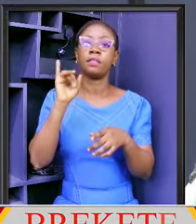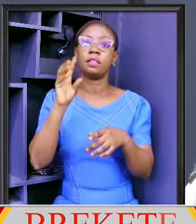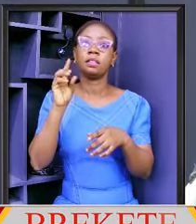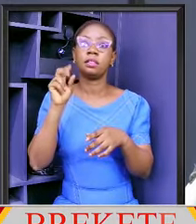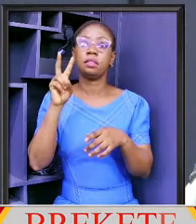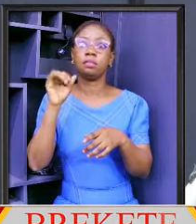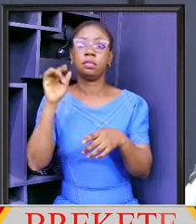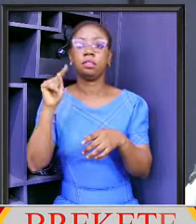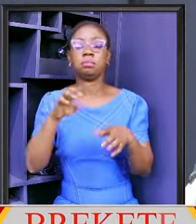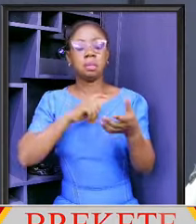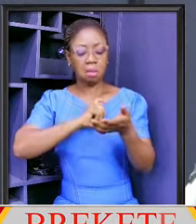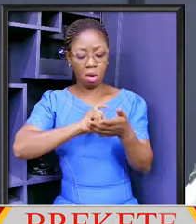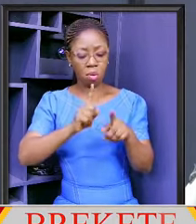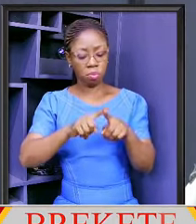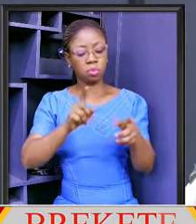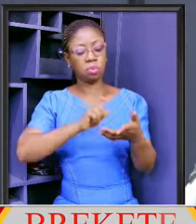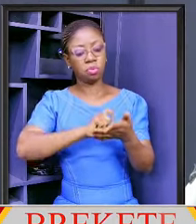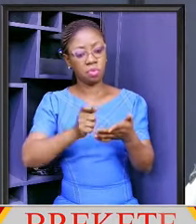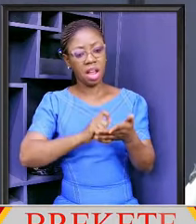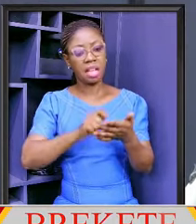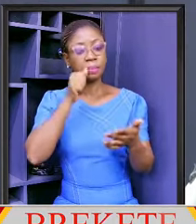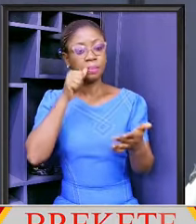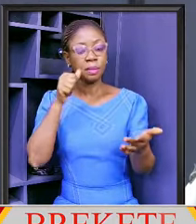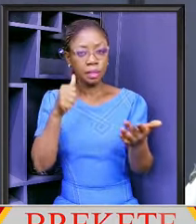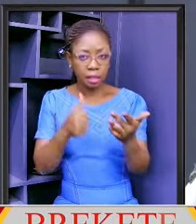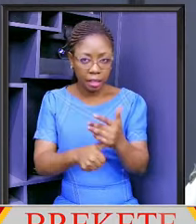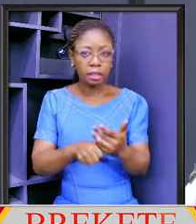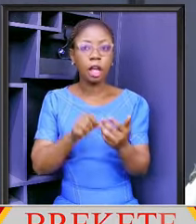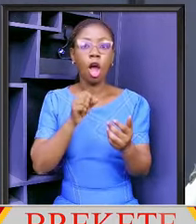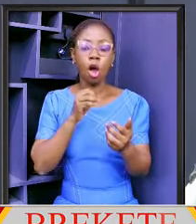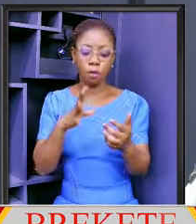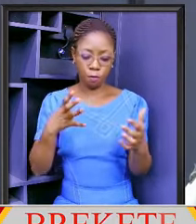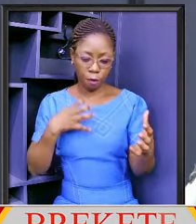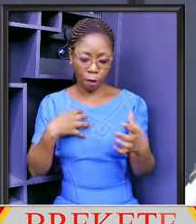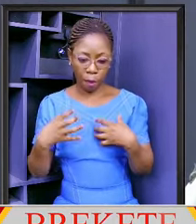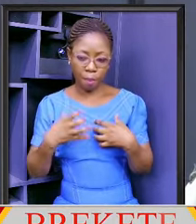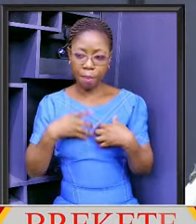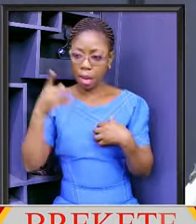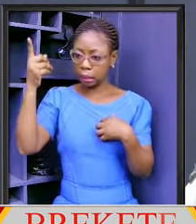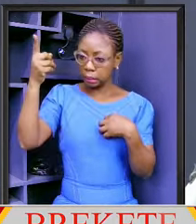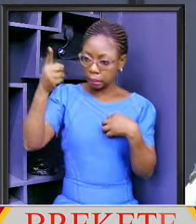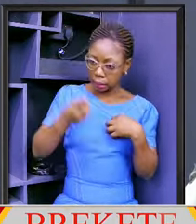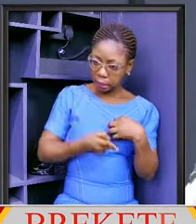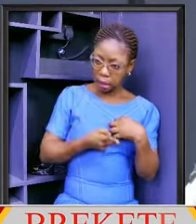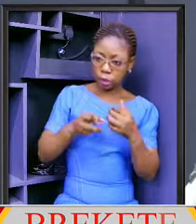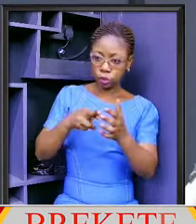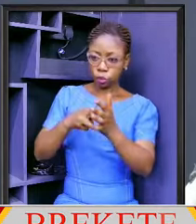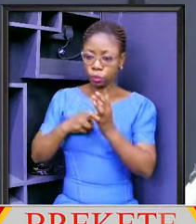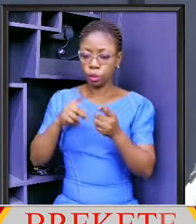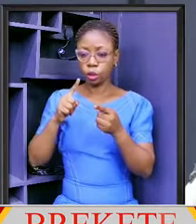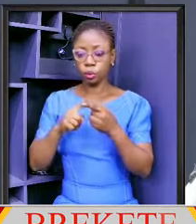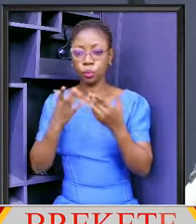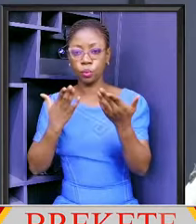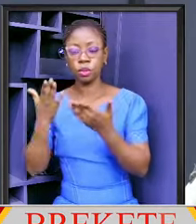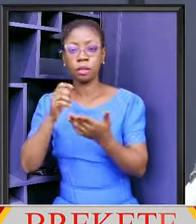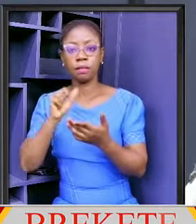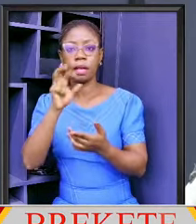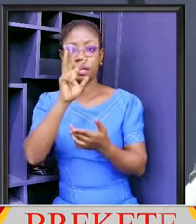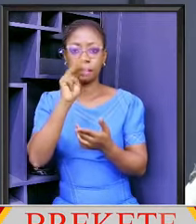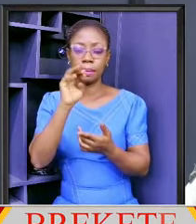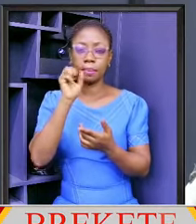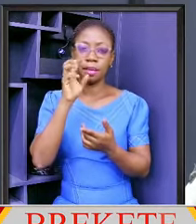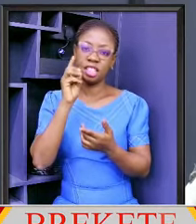want letter of complaint / request for mediation to serve as a mediator, okay. We go mediator